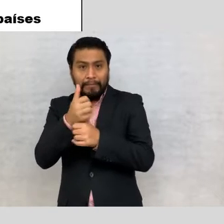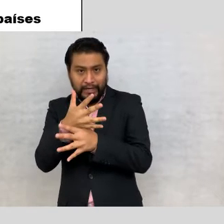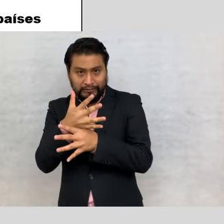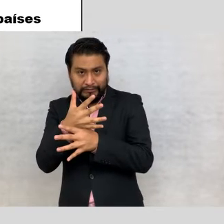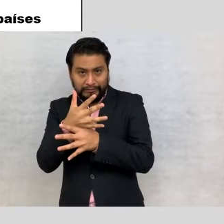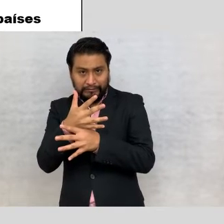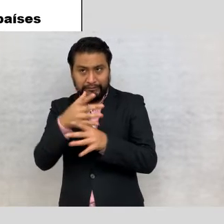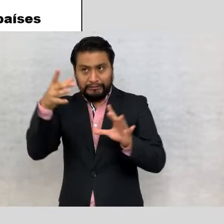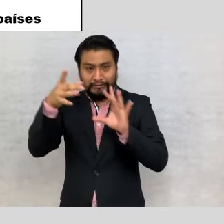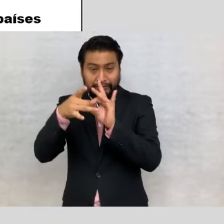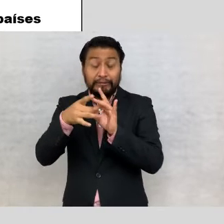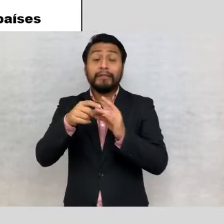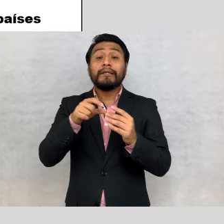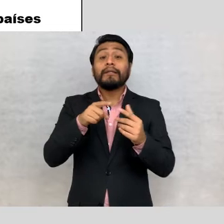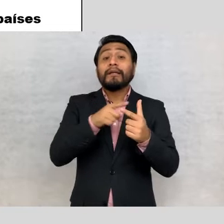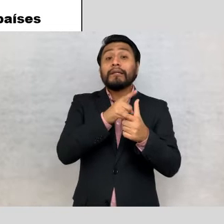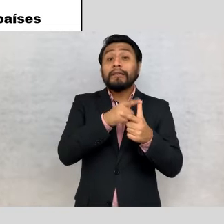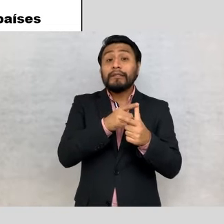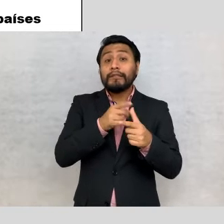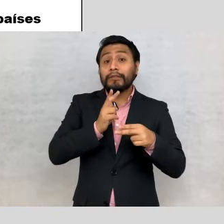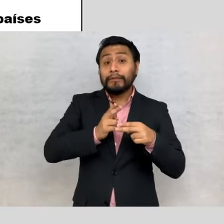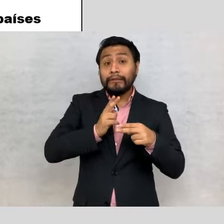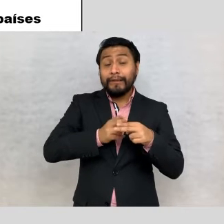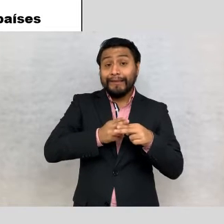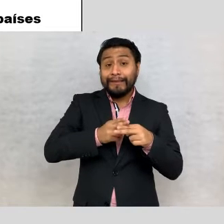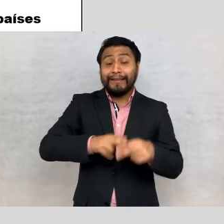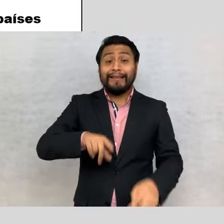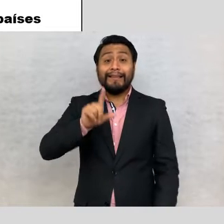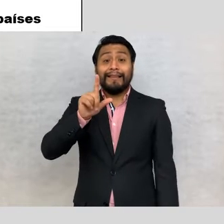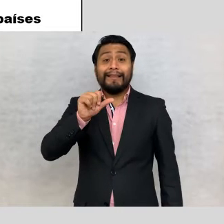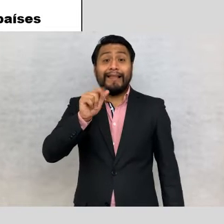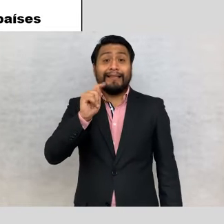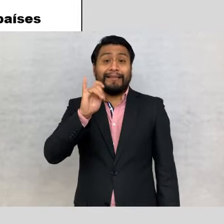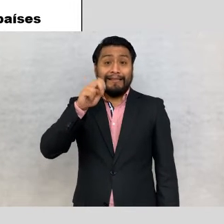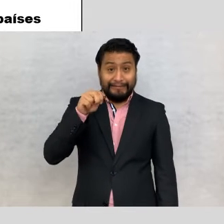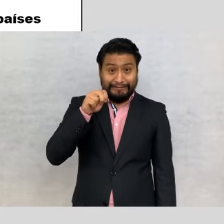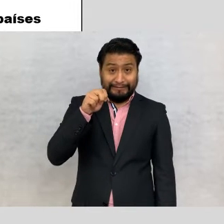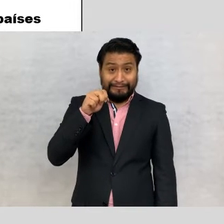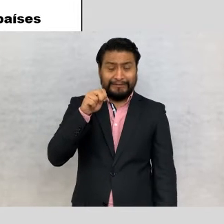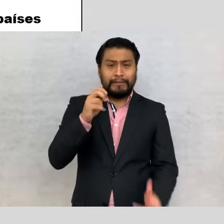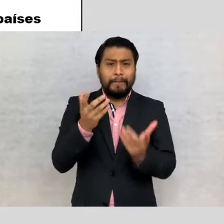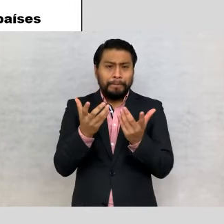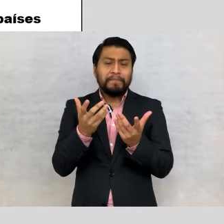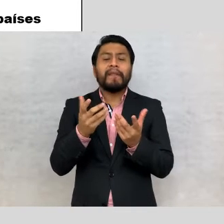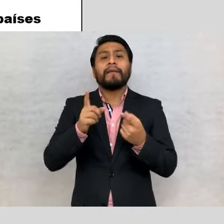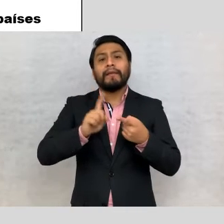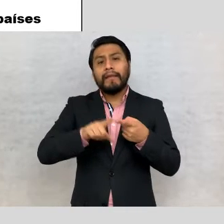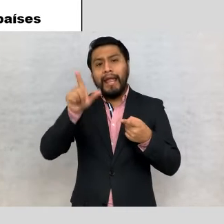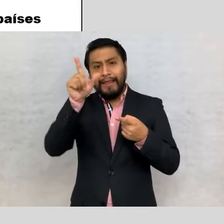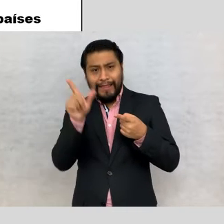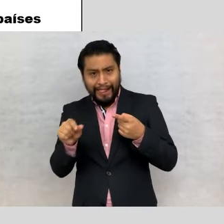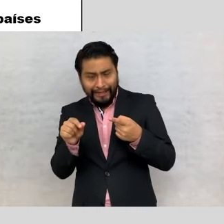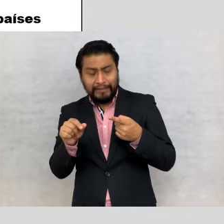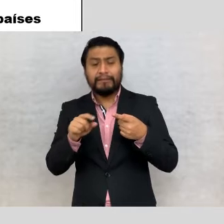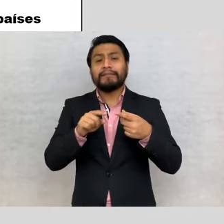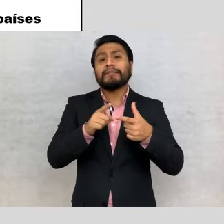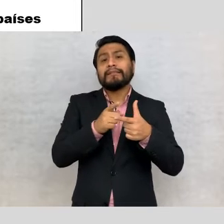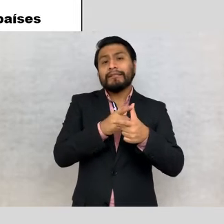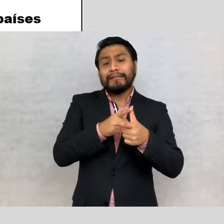another called Latin, characteristic of Italian and